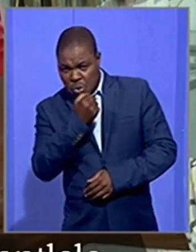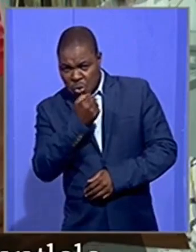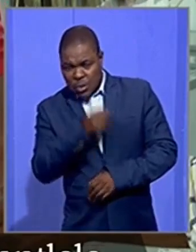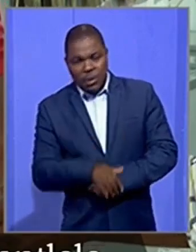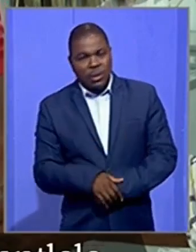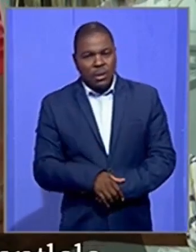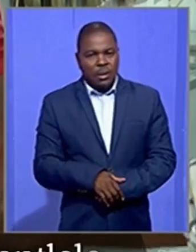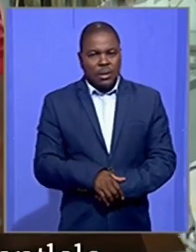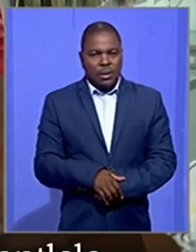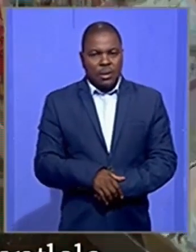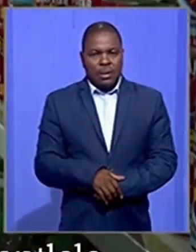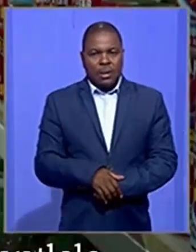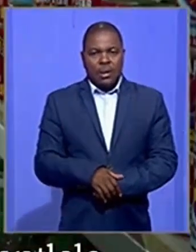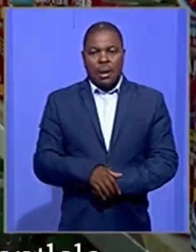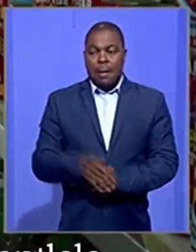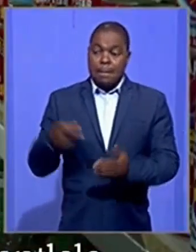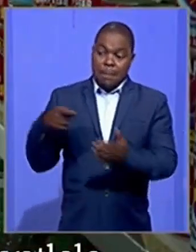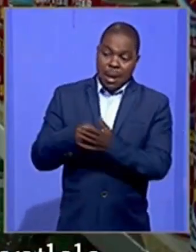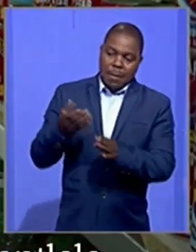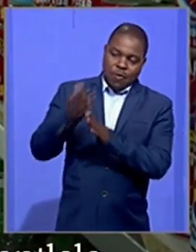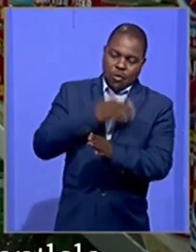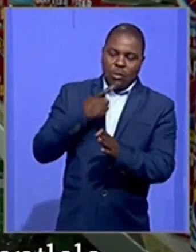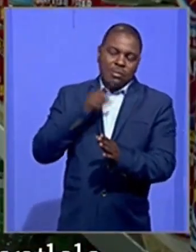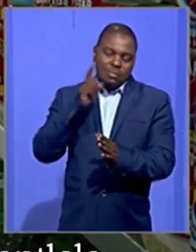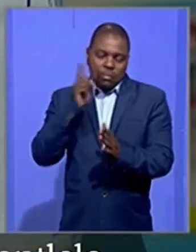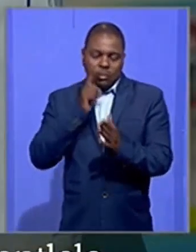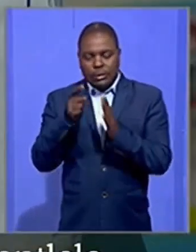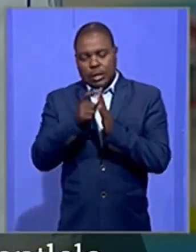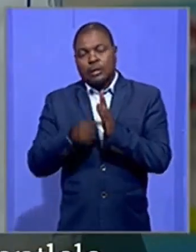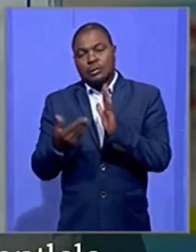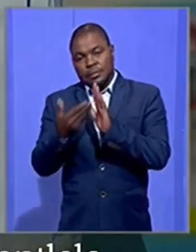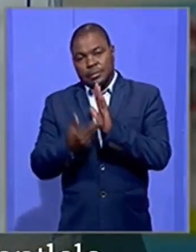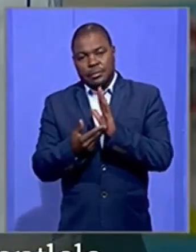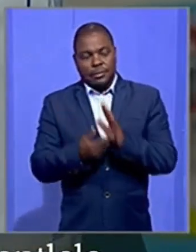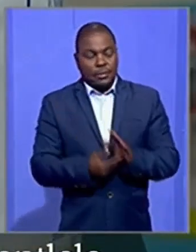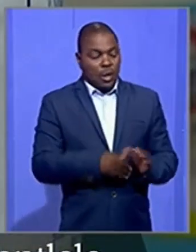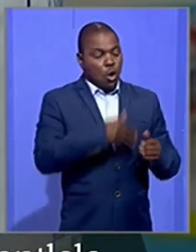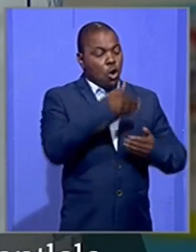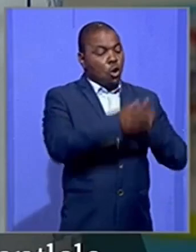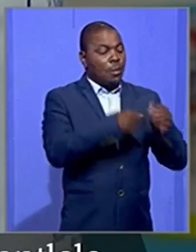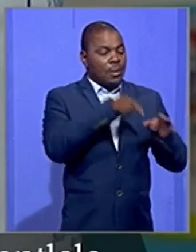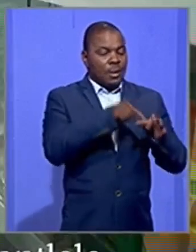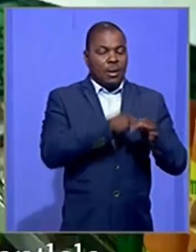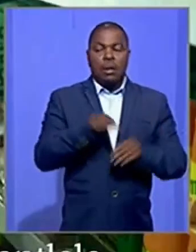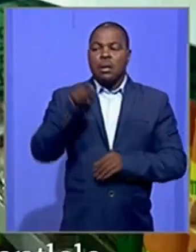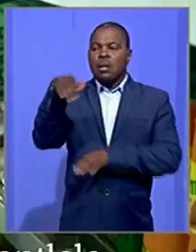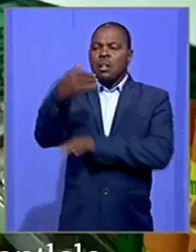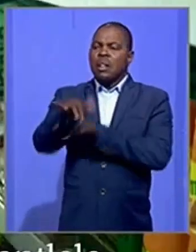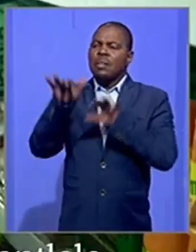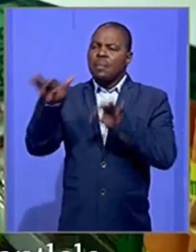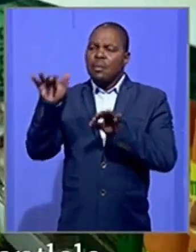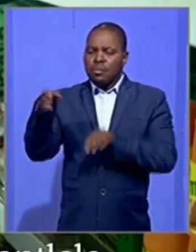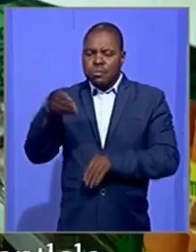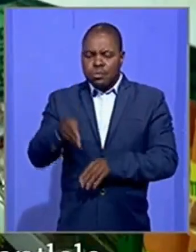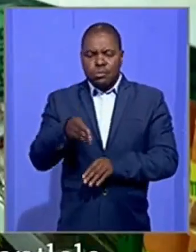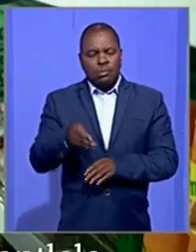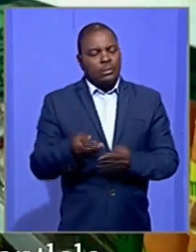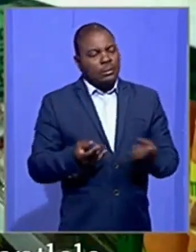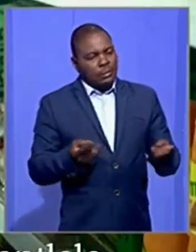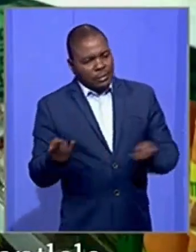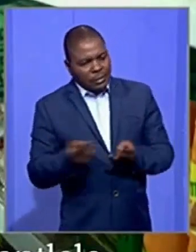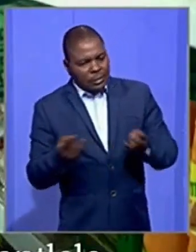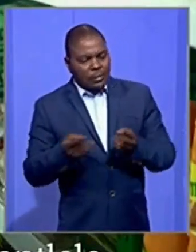checking expiring date. Operation Fiela e se holotse ka matla mabenkele a melata a phehelletseng ho rekisetsa batho dijo